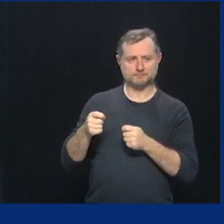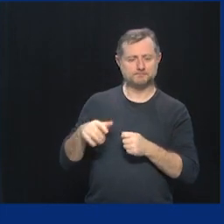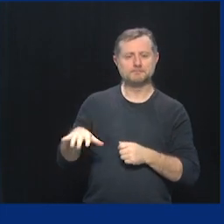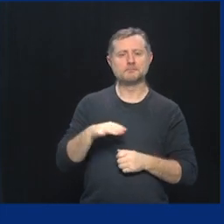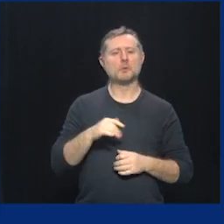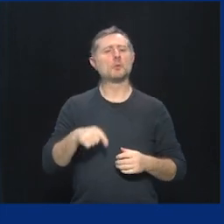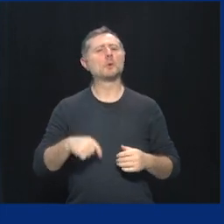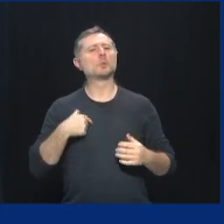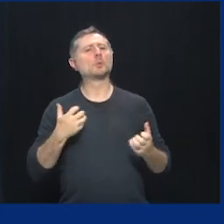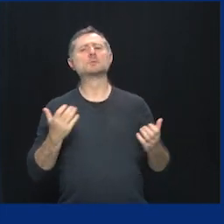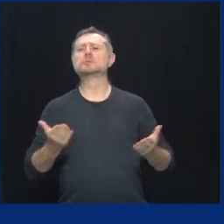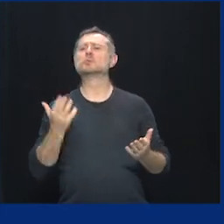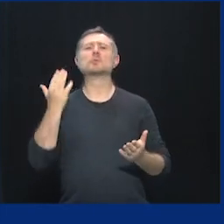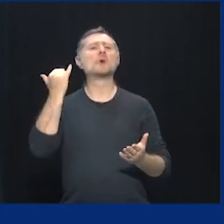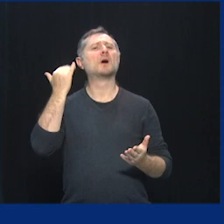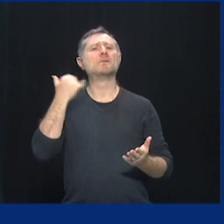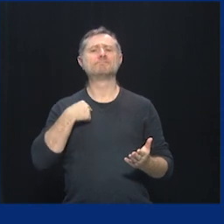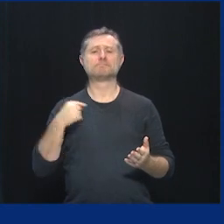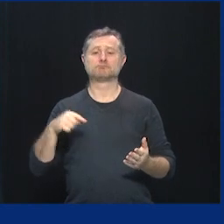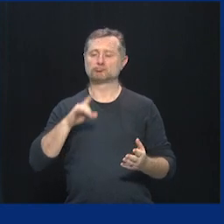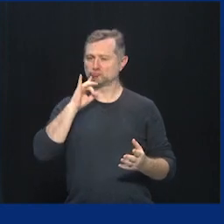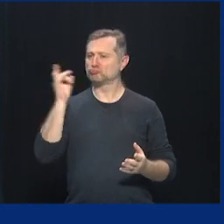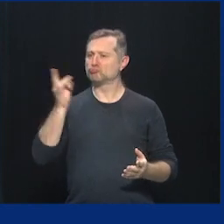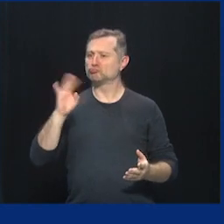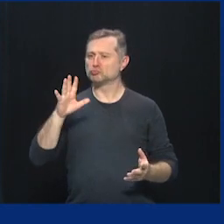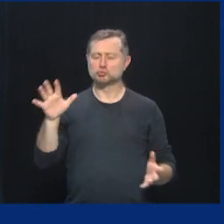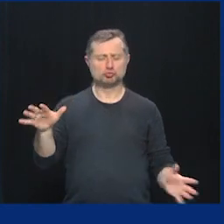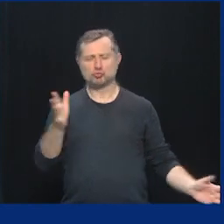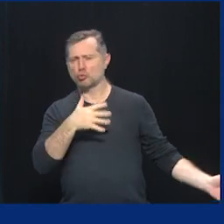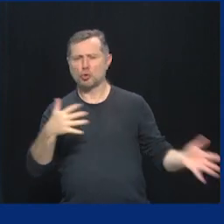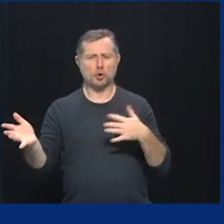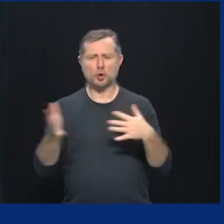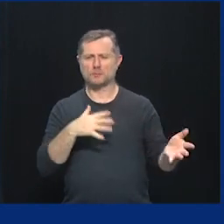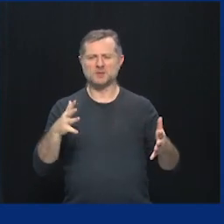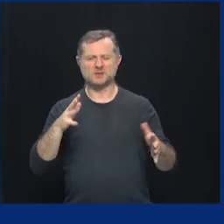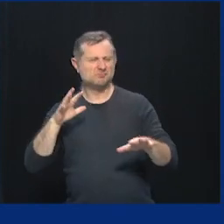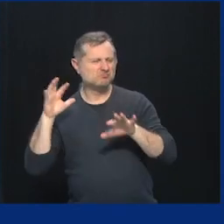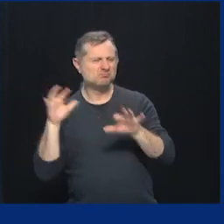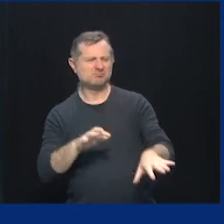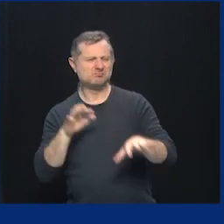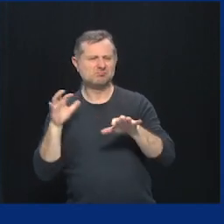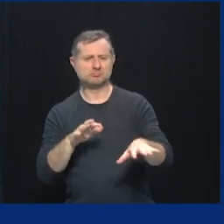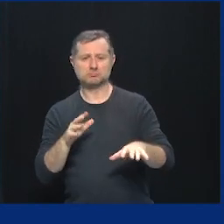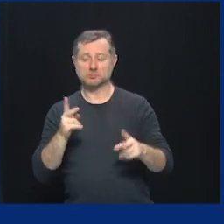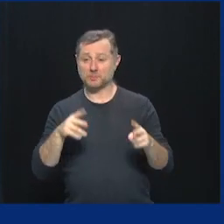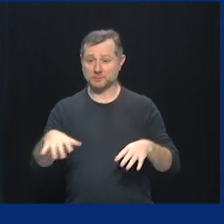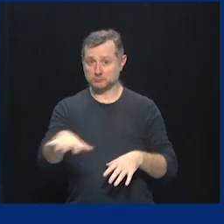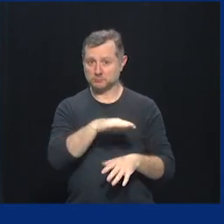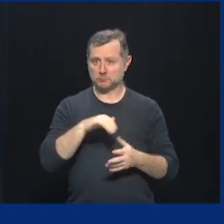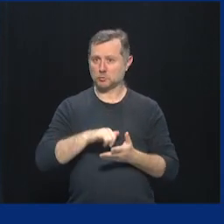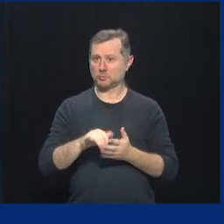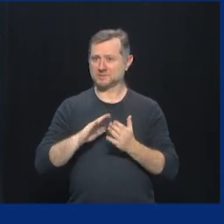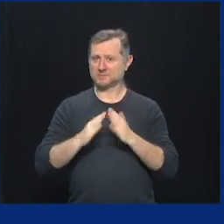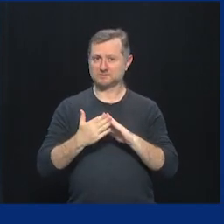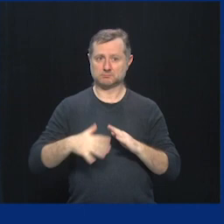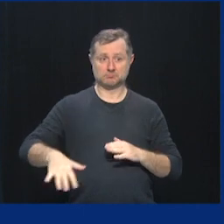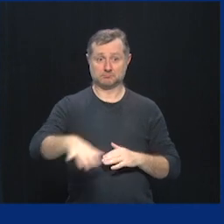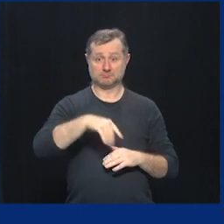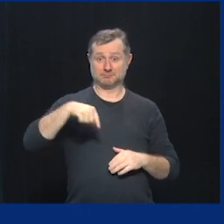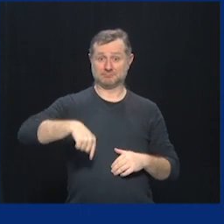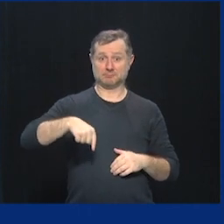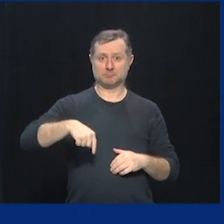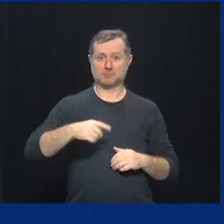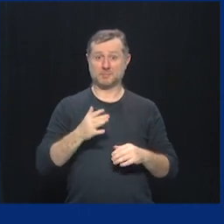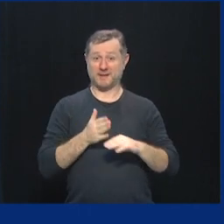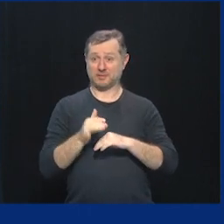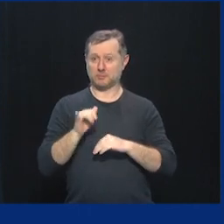devastating storm that shocked the people of this city. And even the morning after, we're still uncovering the